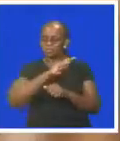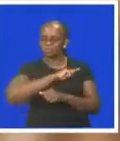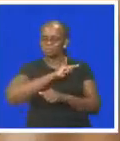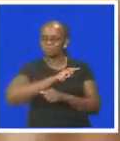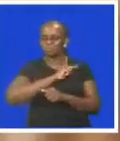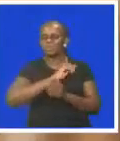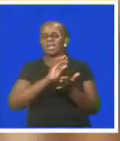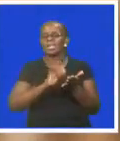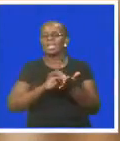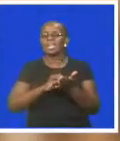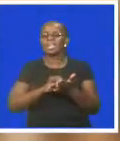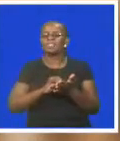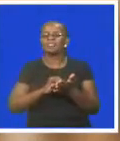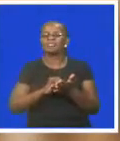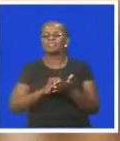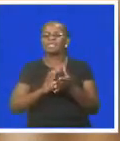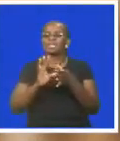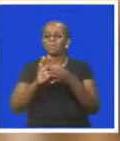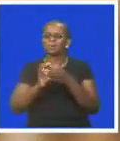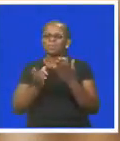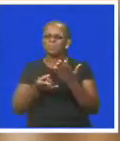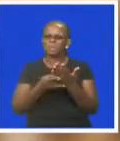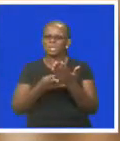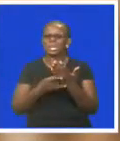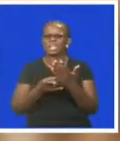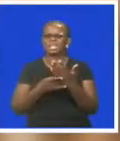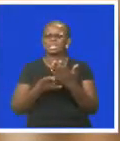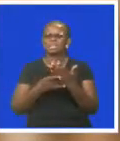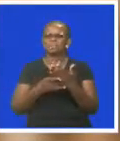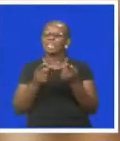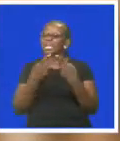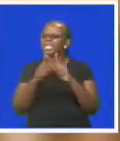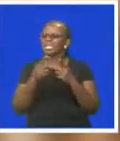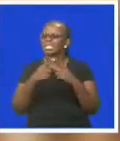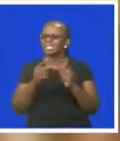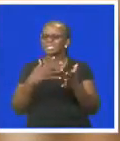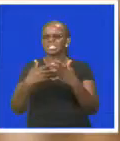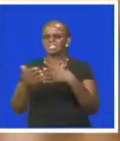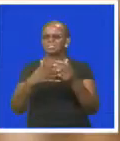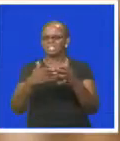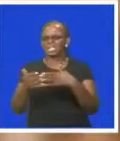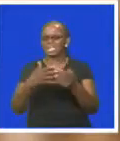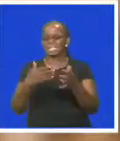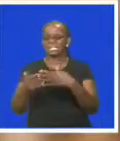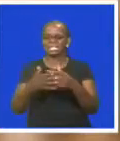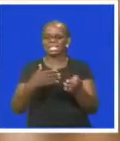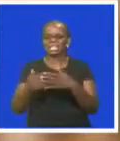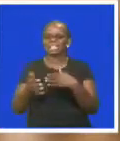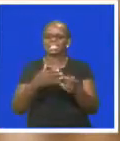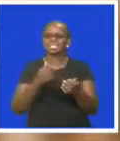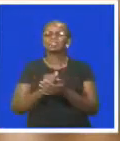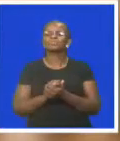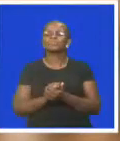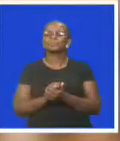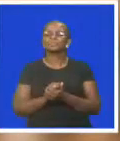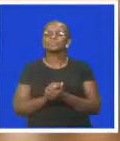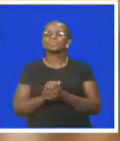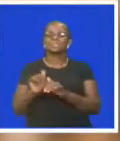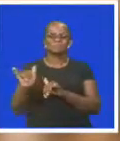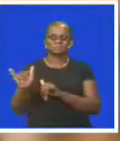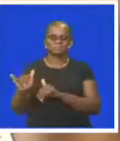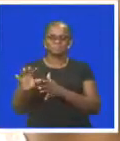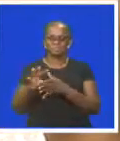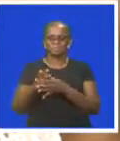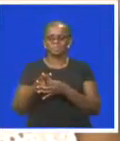home because they help us in many things. We ride on horses. They also carry our goods. So horses, we also keep them